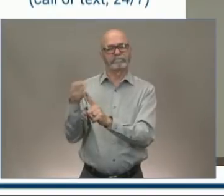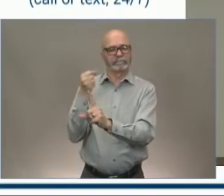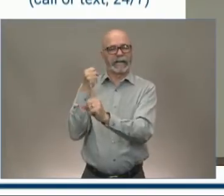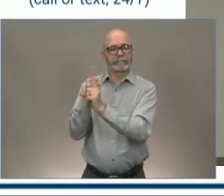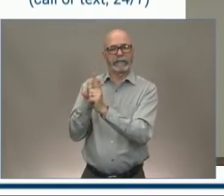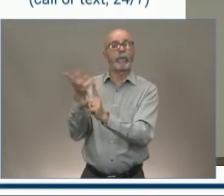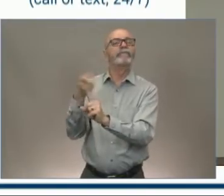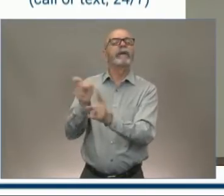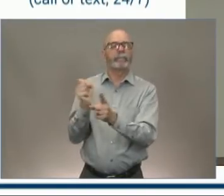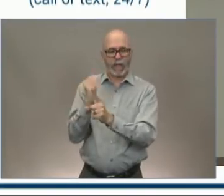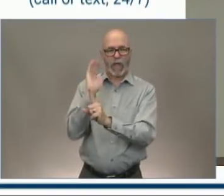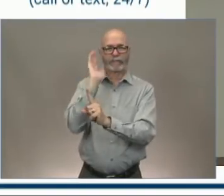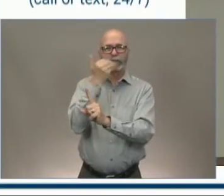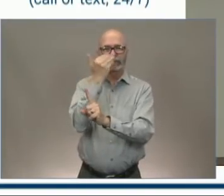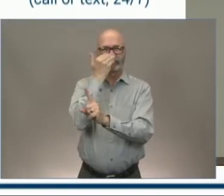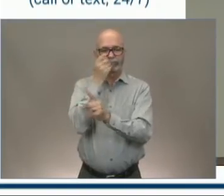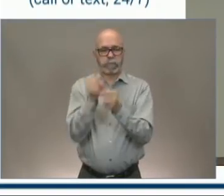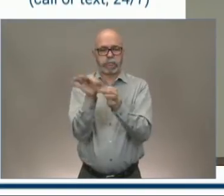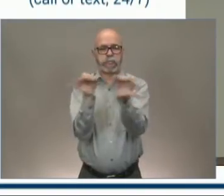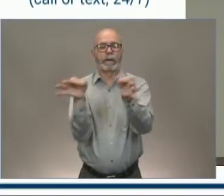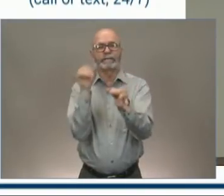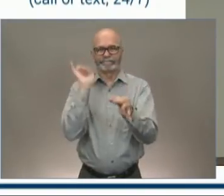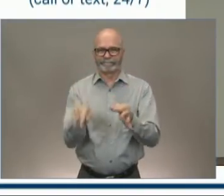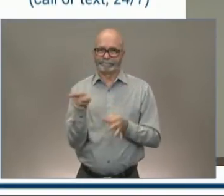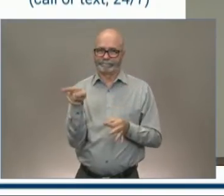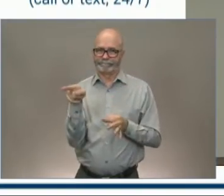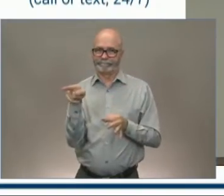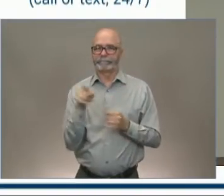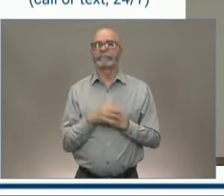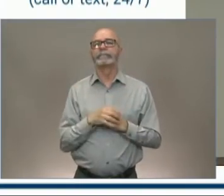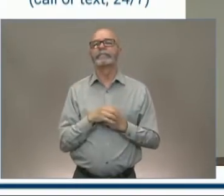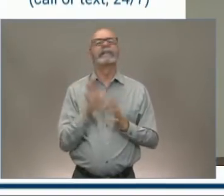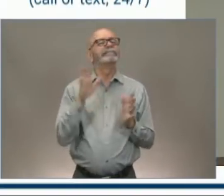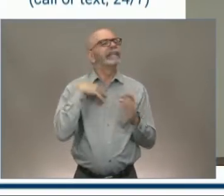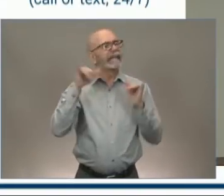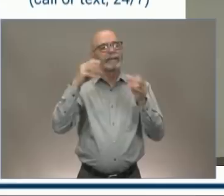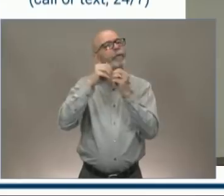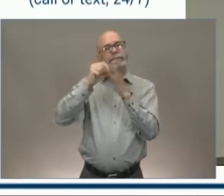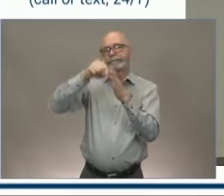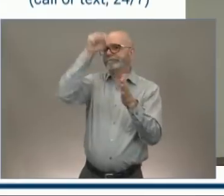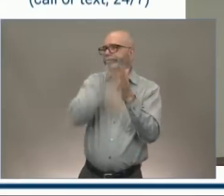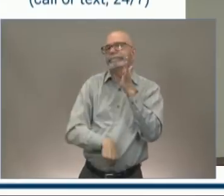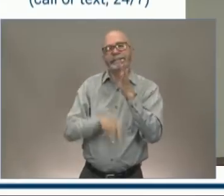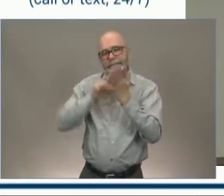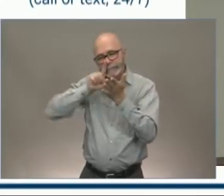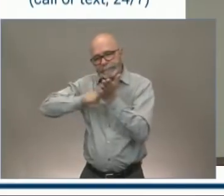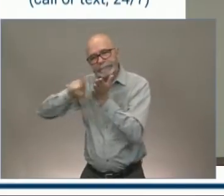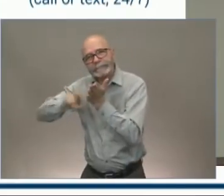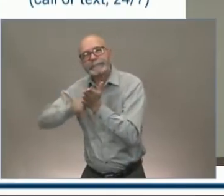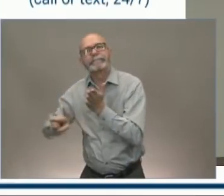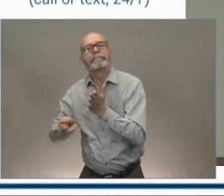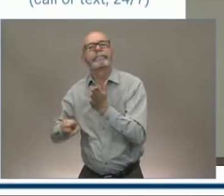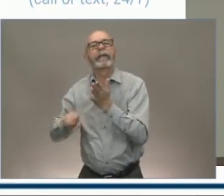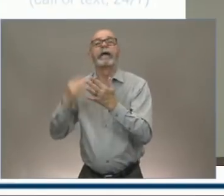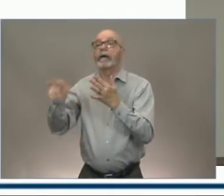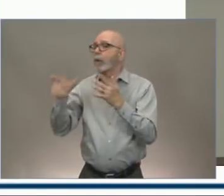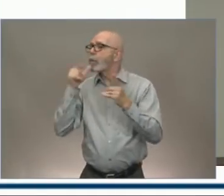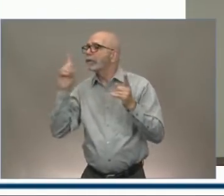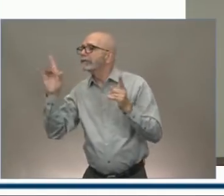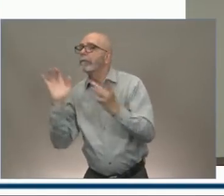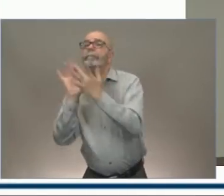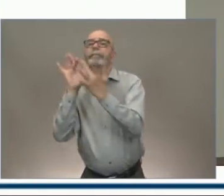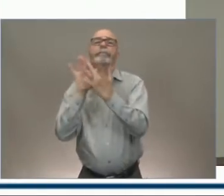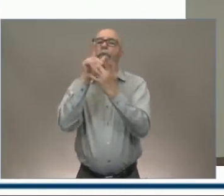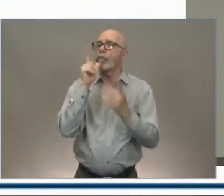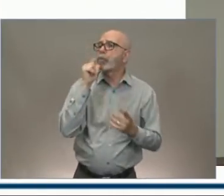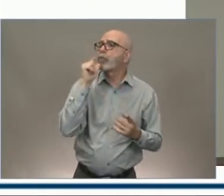But unfortunately, at this point in the case investigation, no other additional contacts have been identified, but we are still